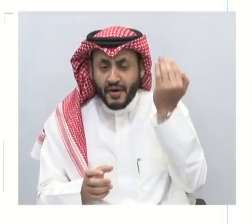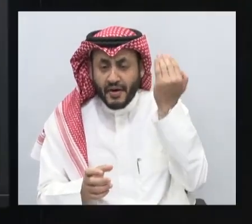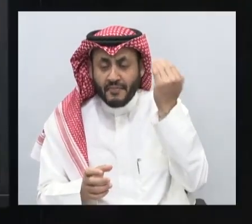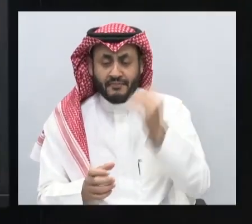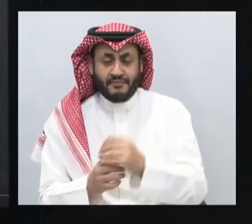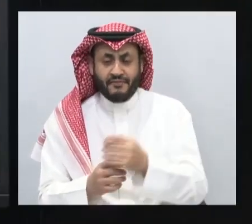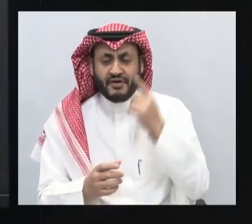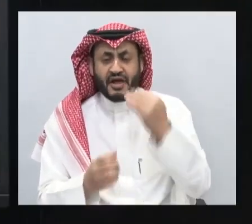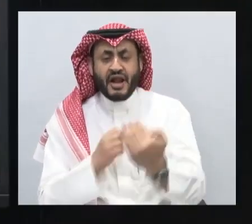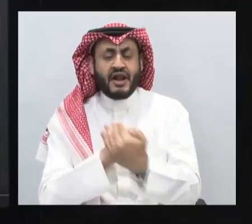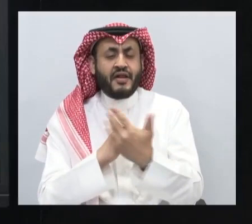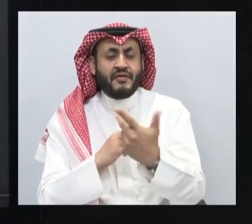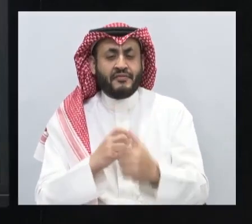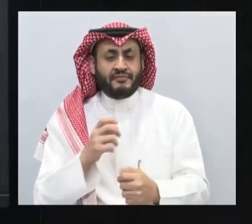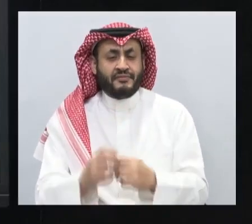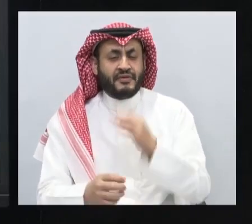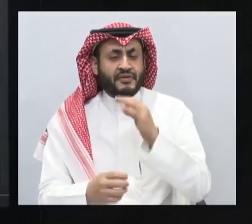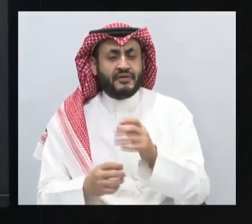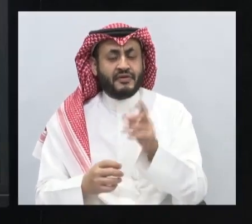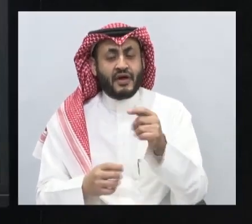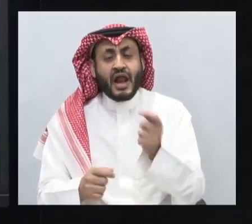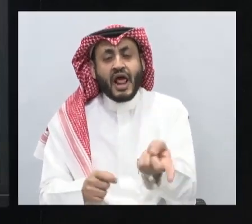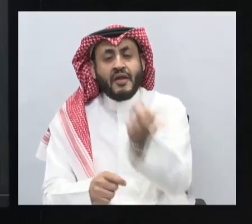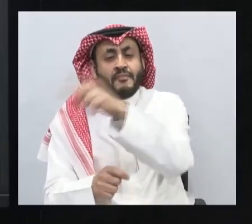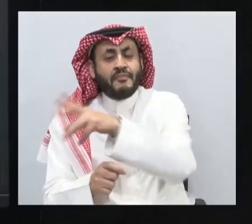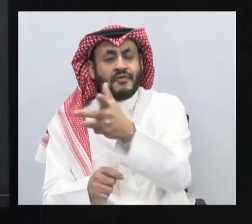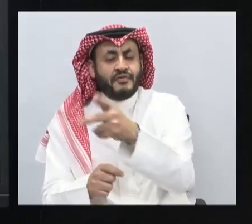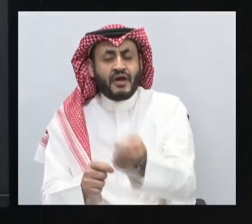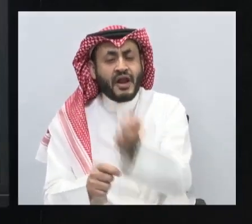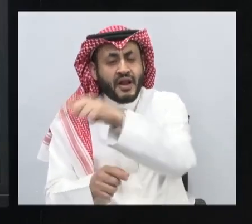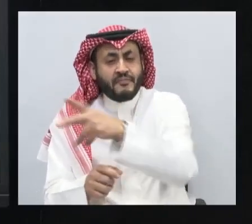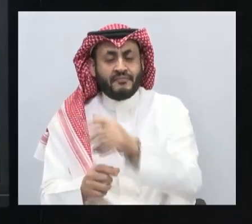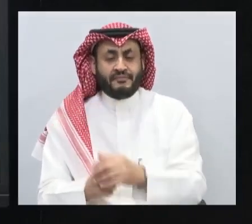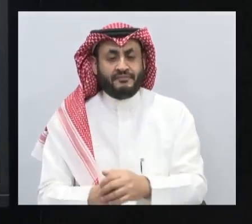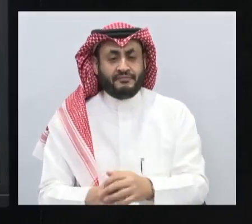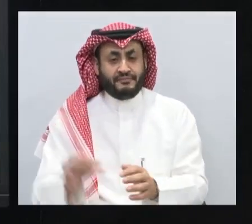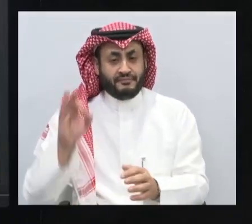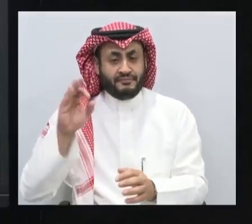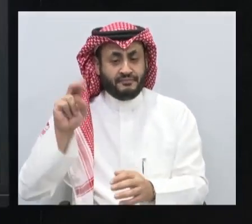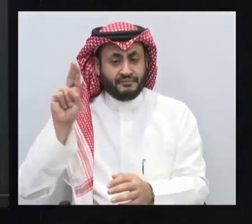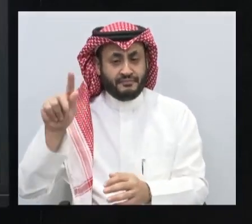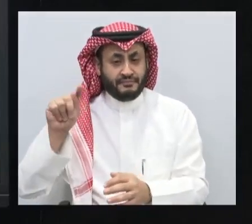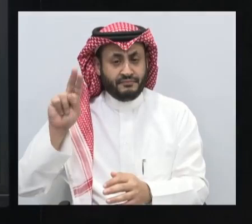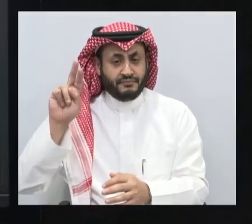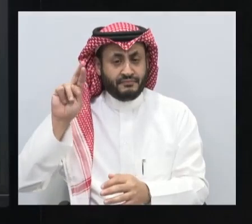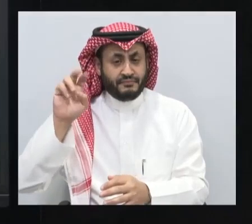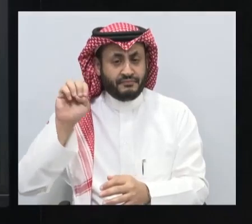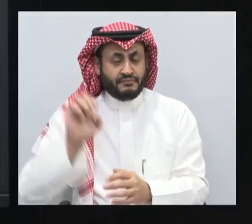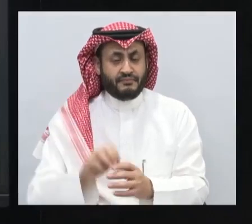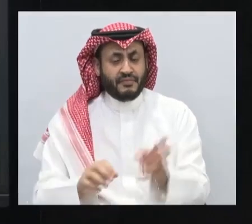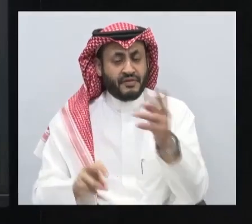studied how to make a future tense, okay, and how to deal with the auxiliary verb